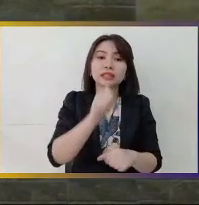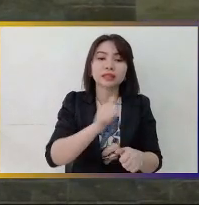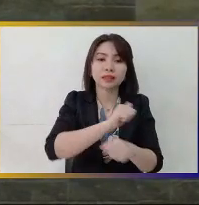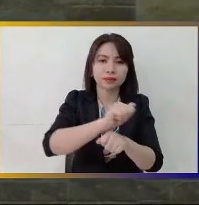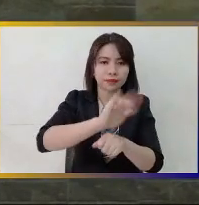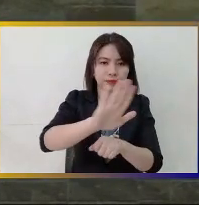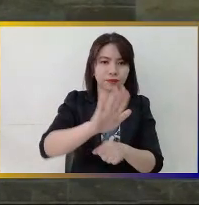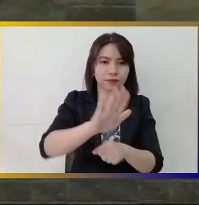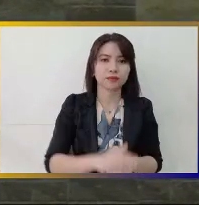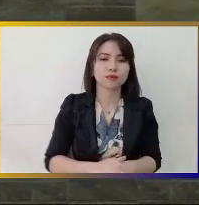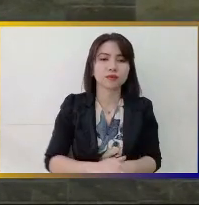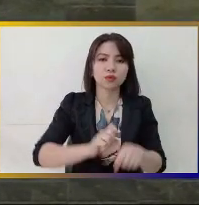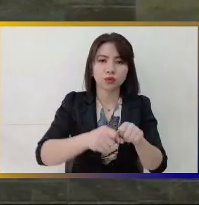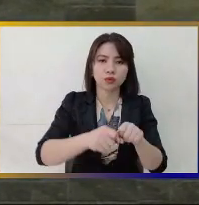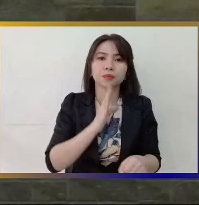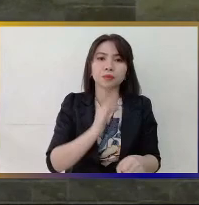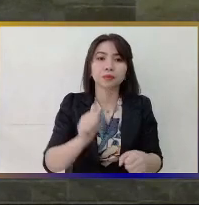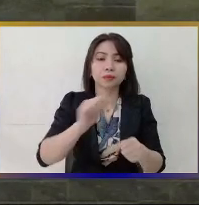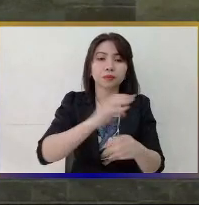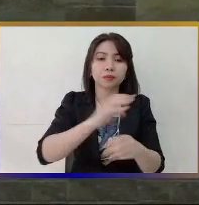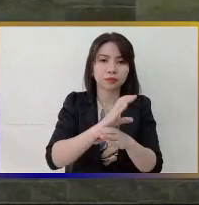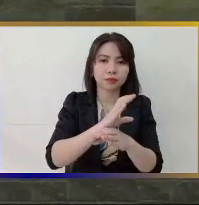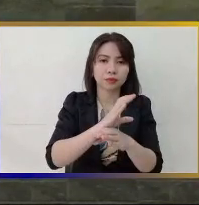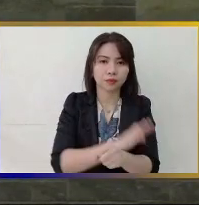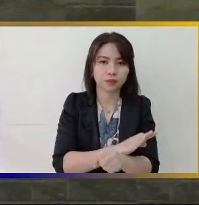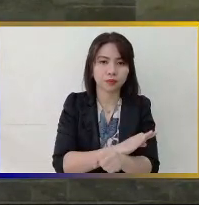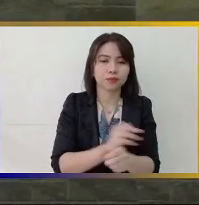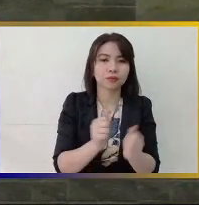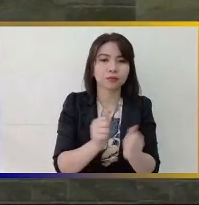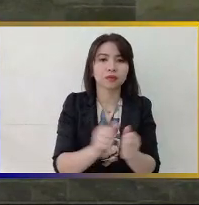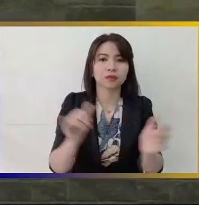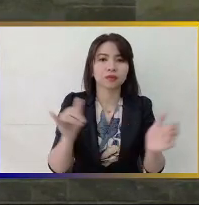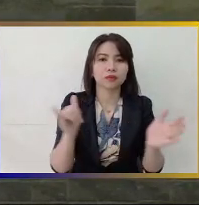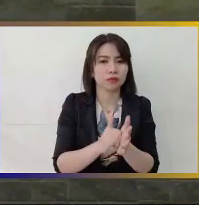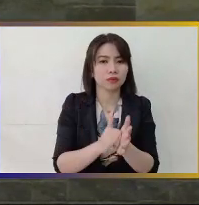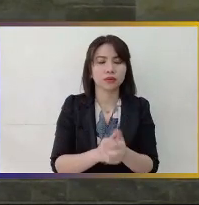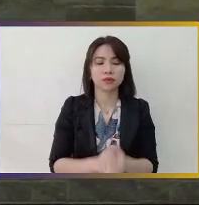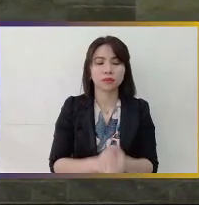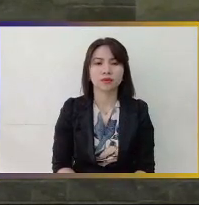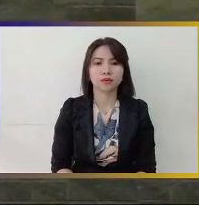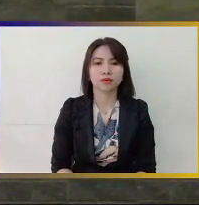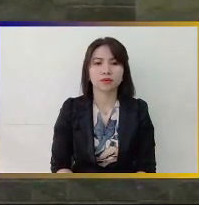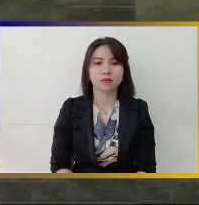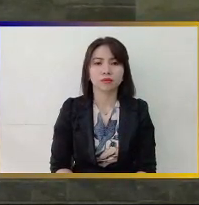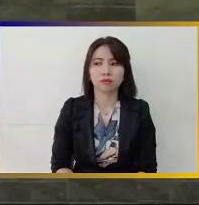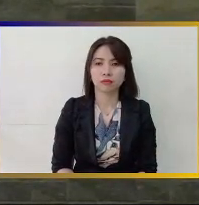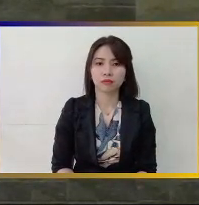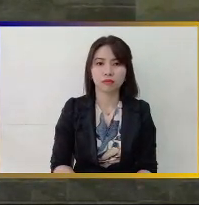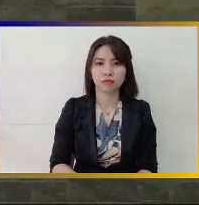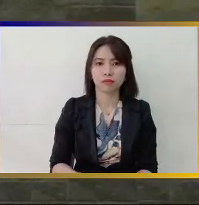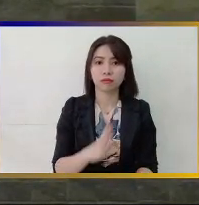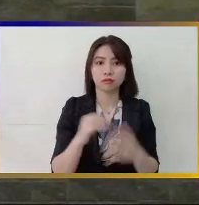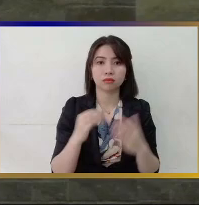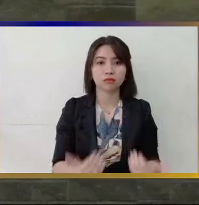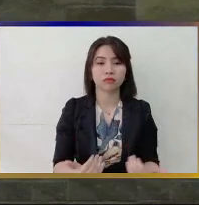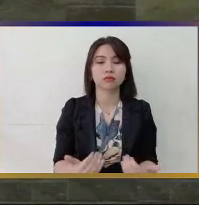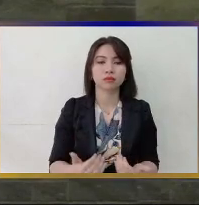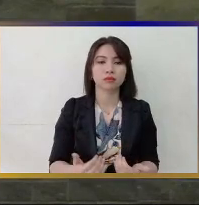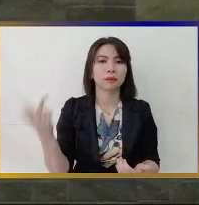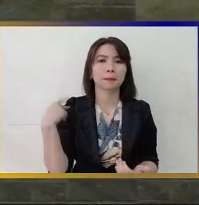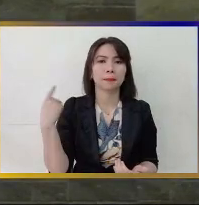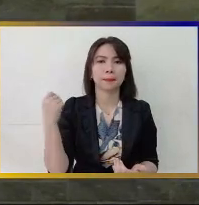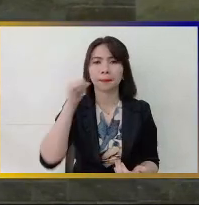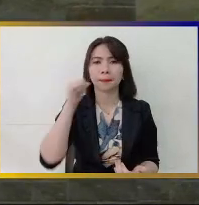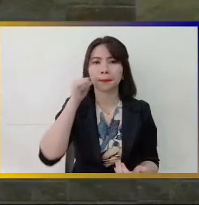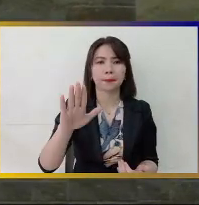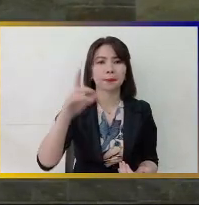Be careful with that. Now listen to me now. Here is a woman. For 18 years,